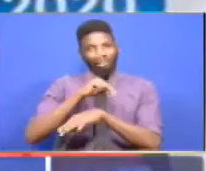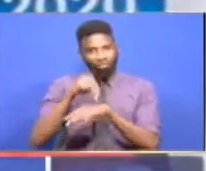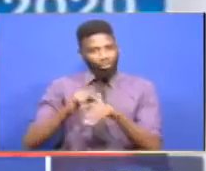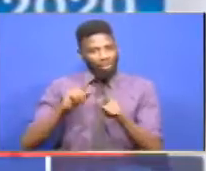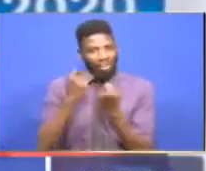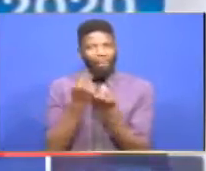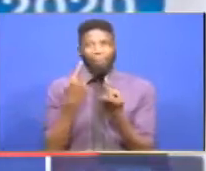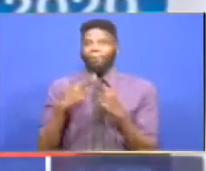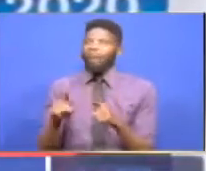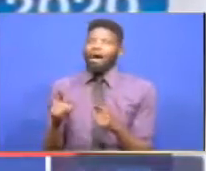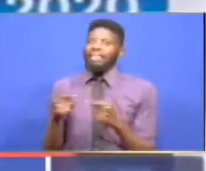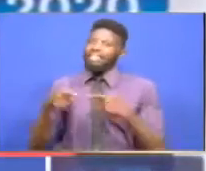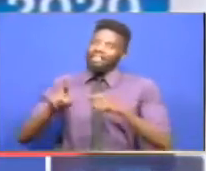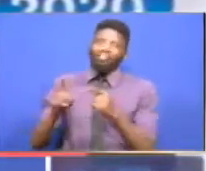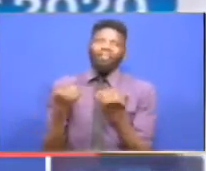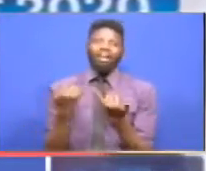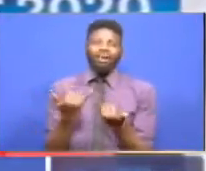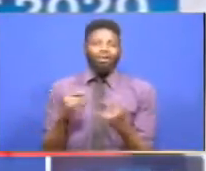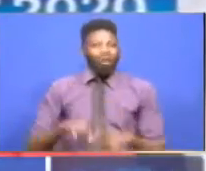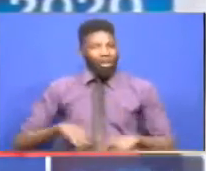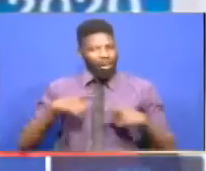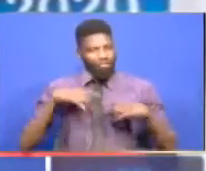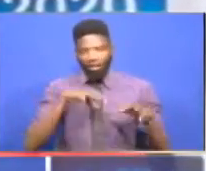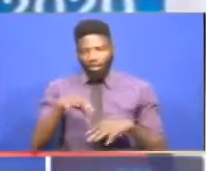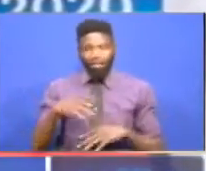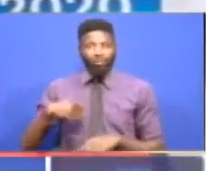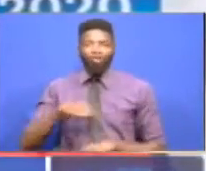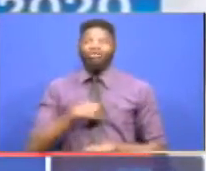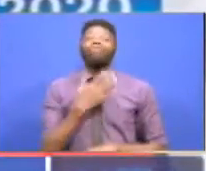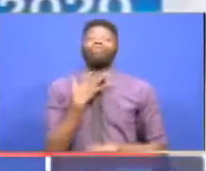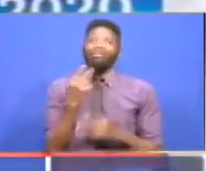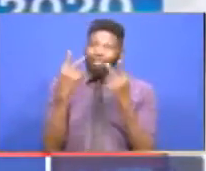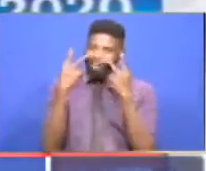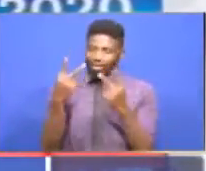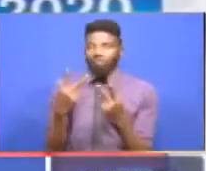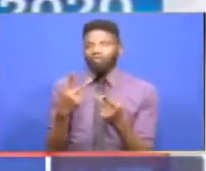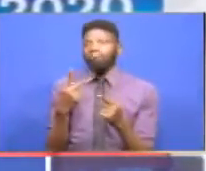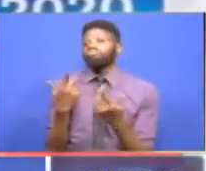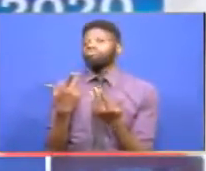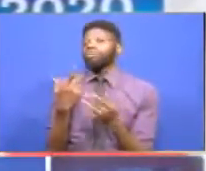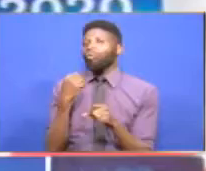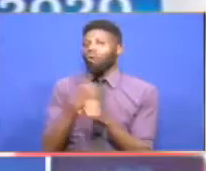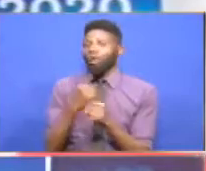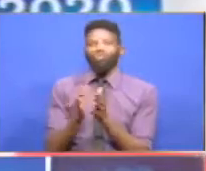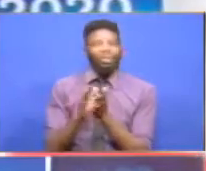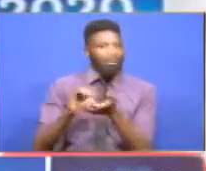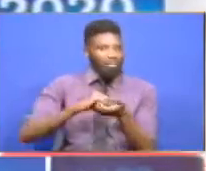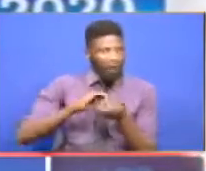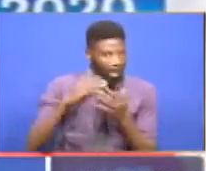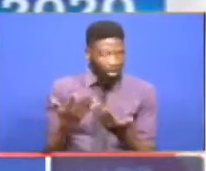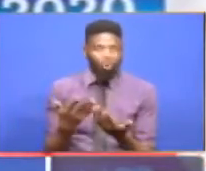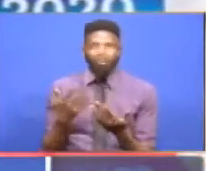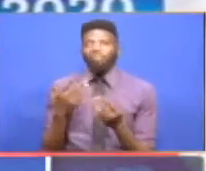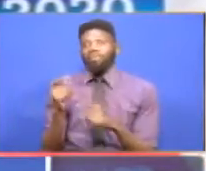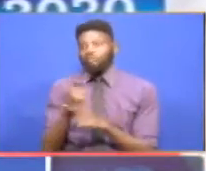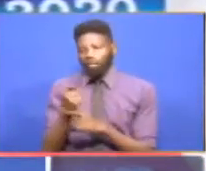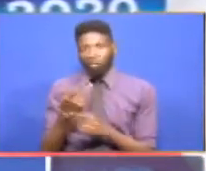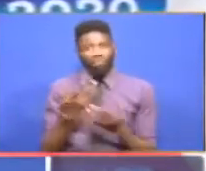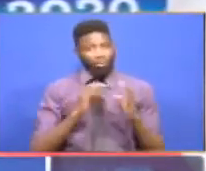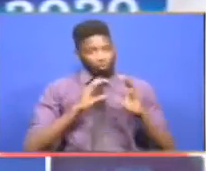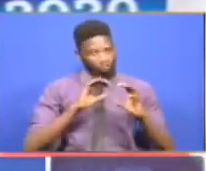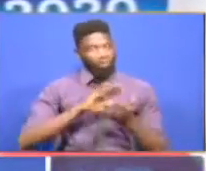tuangalie saizi tutashirikianaje na federation so that tupate zile trainings. Kama ni kocha anaweza chukua line ya kocha kwa